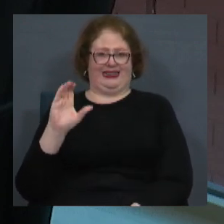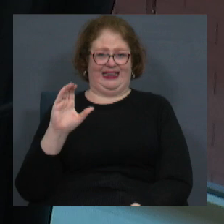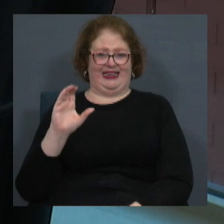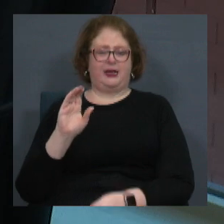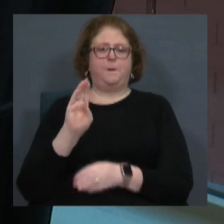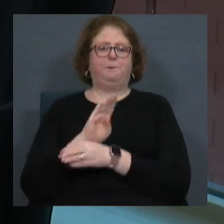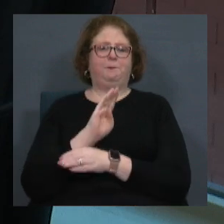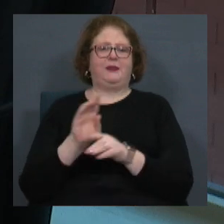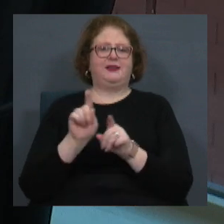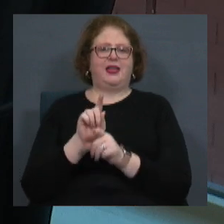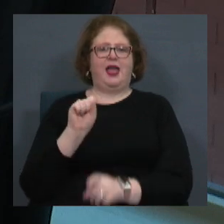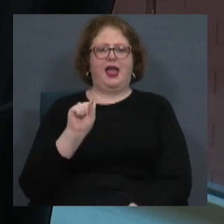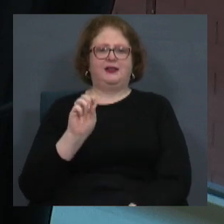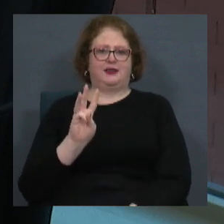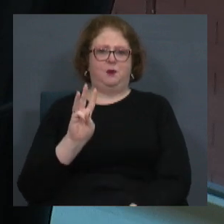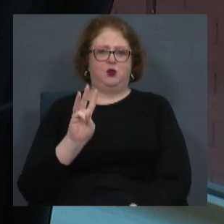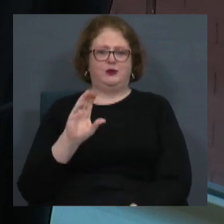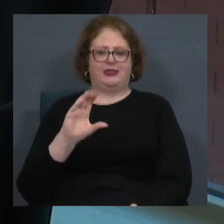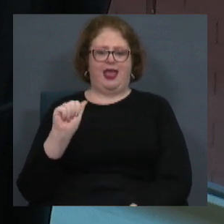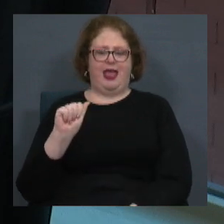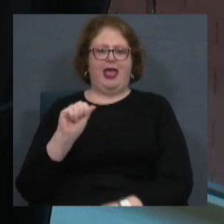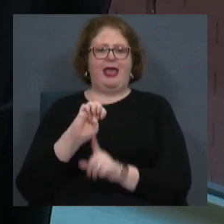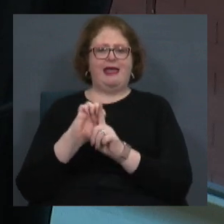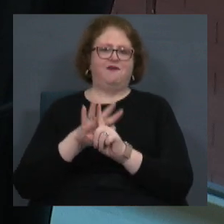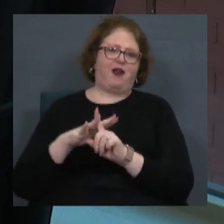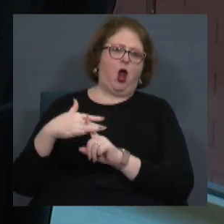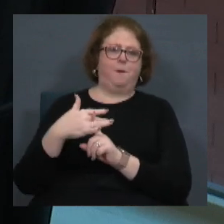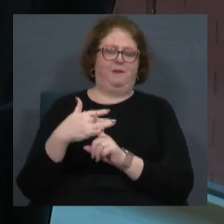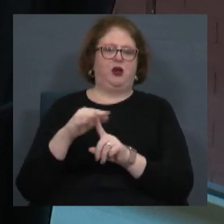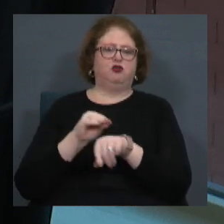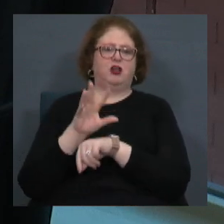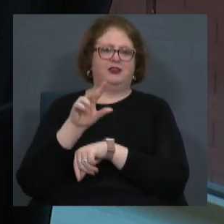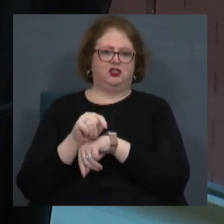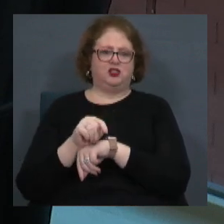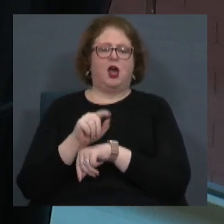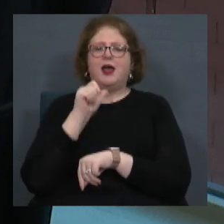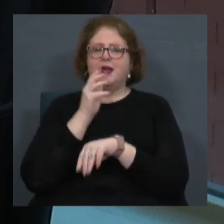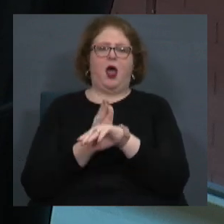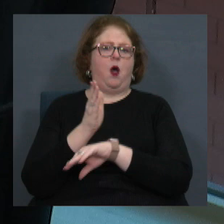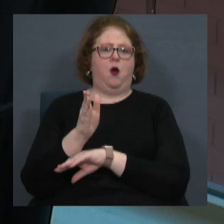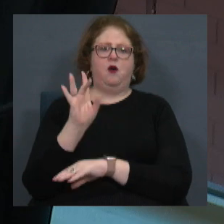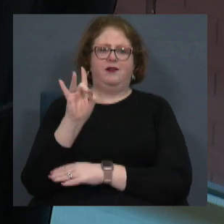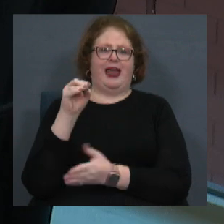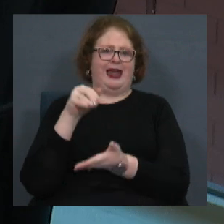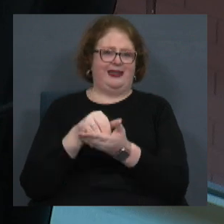business as SWCA Environmental Consultants, in an amount not to exceed